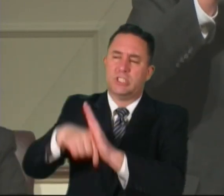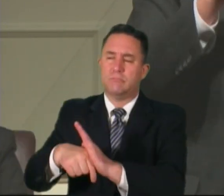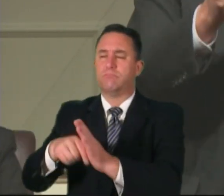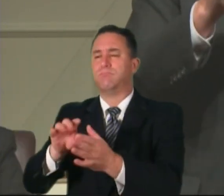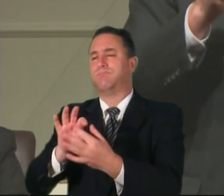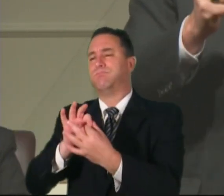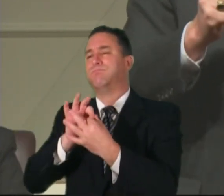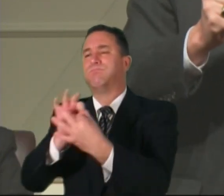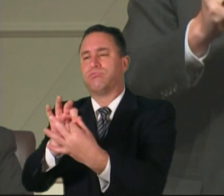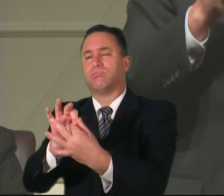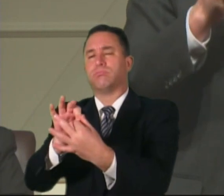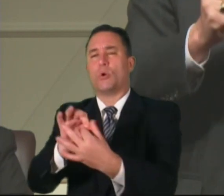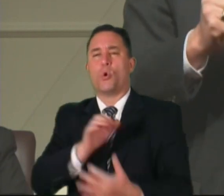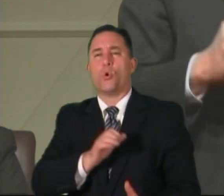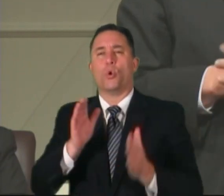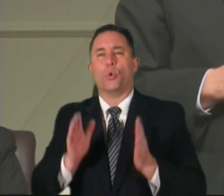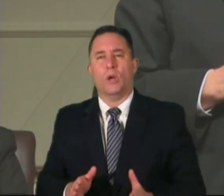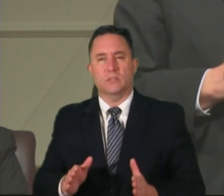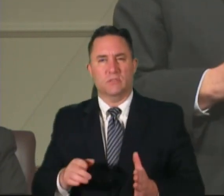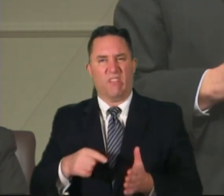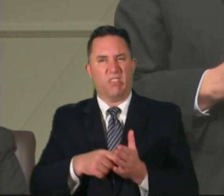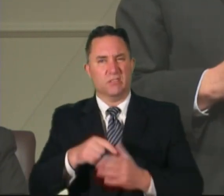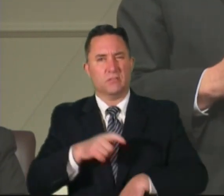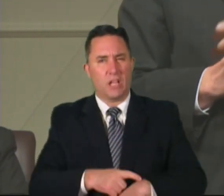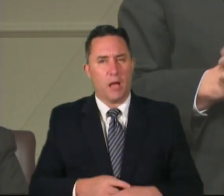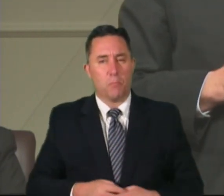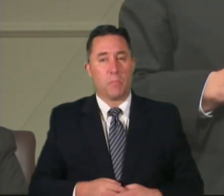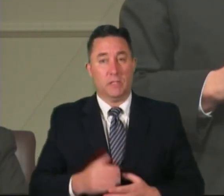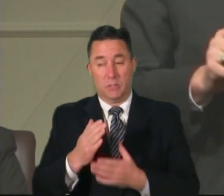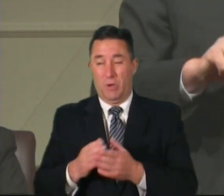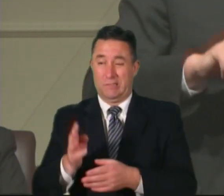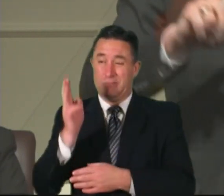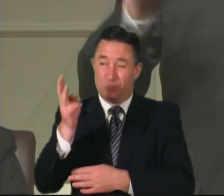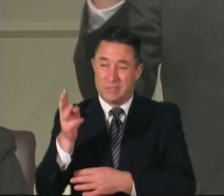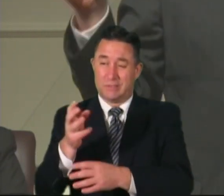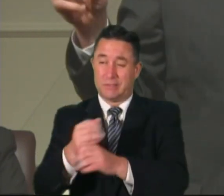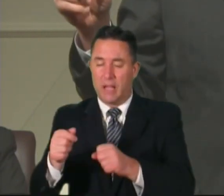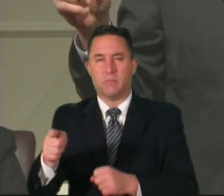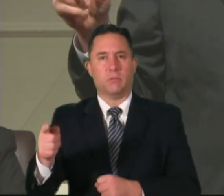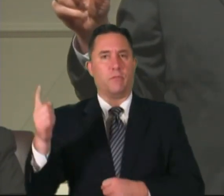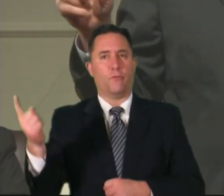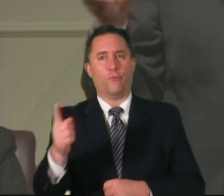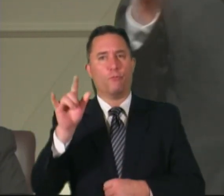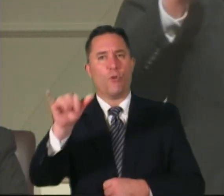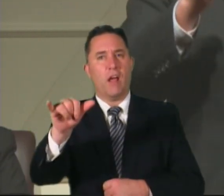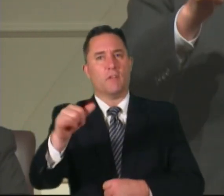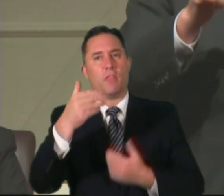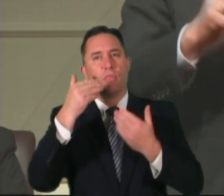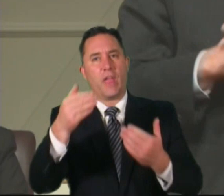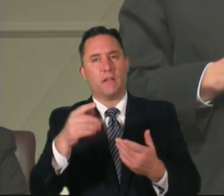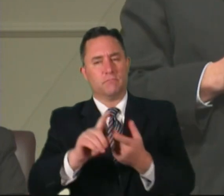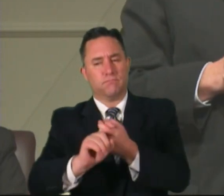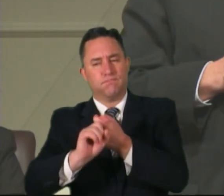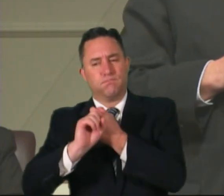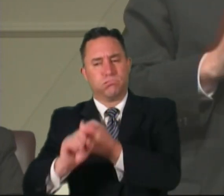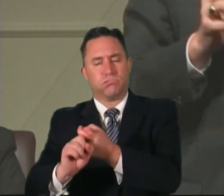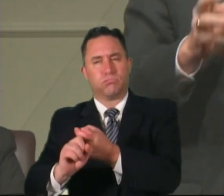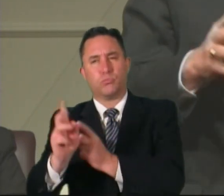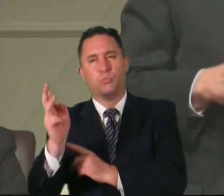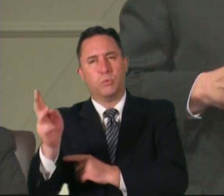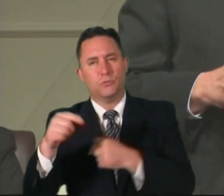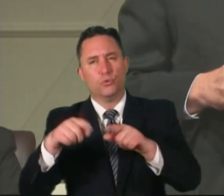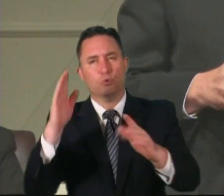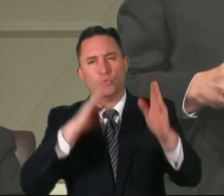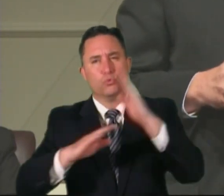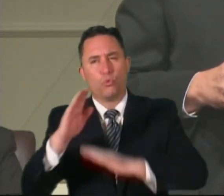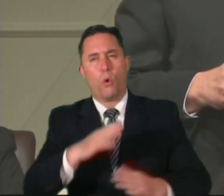a Christian relationship during this time. If you lead someone to Christ, they'll forever be thankful for your friendship during the